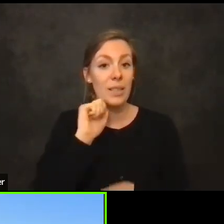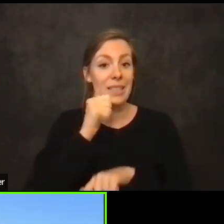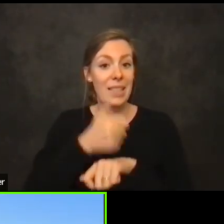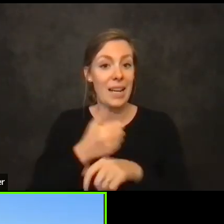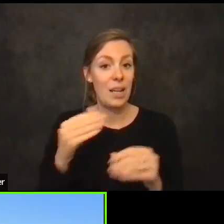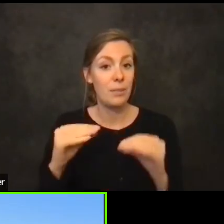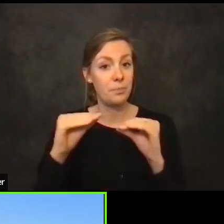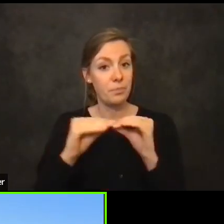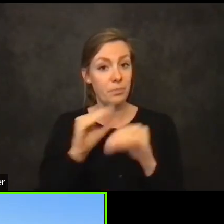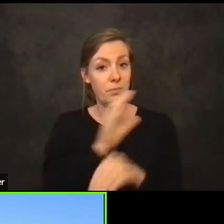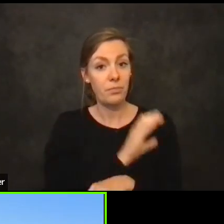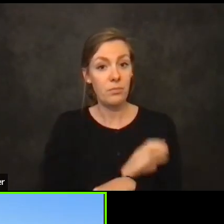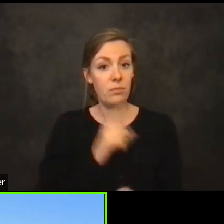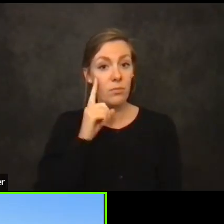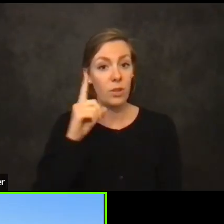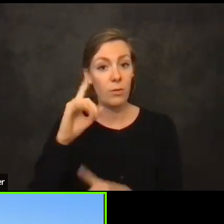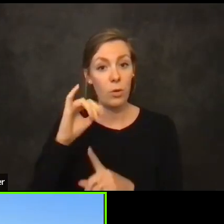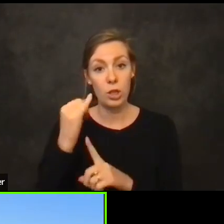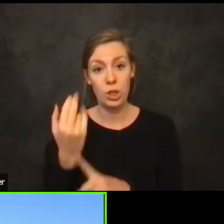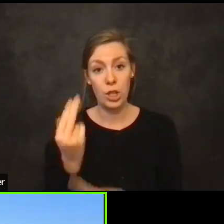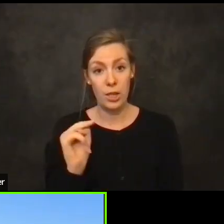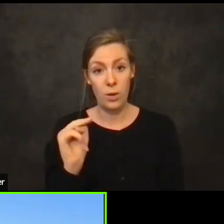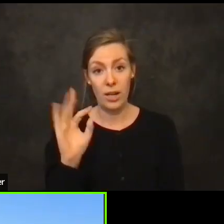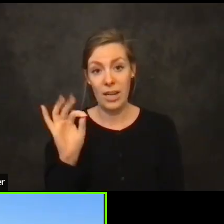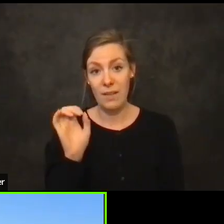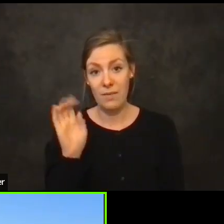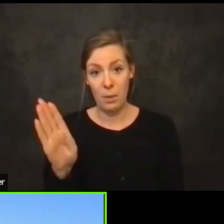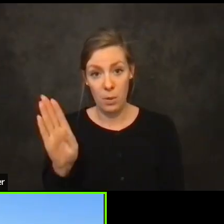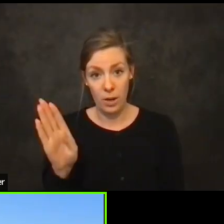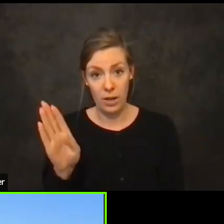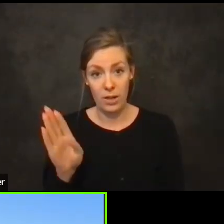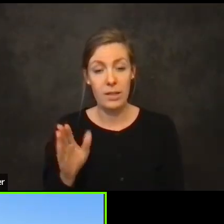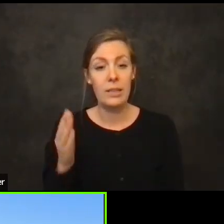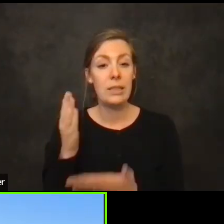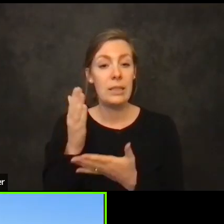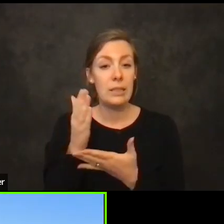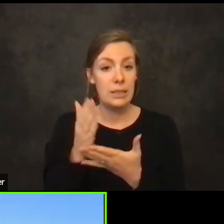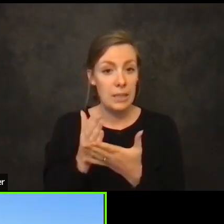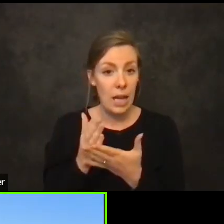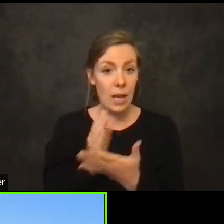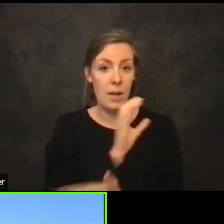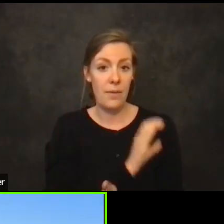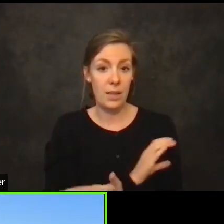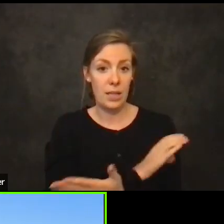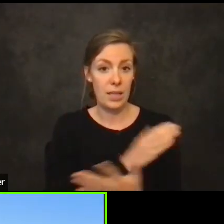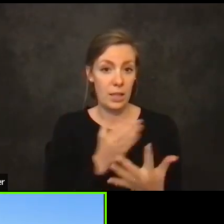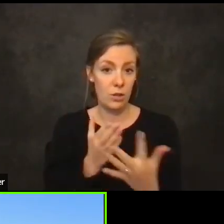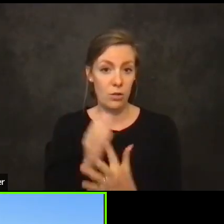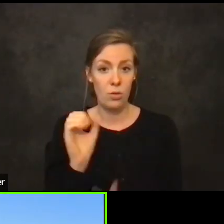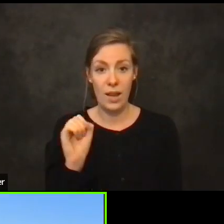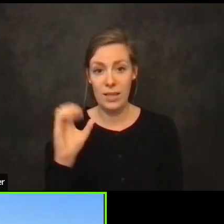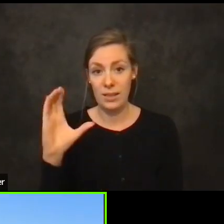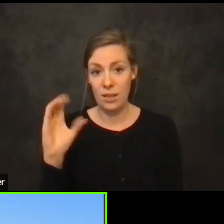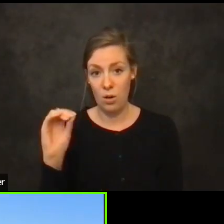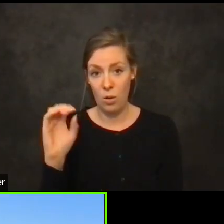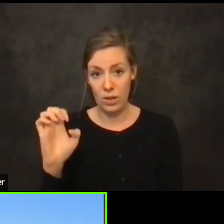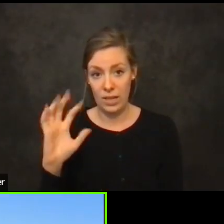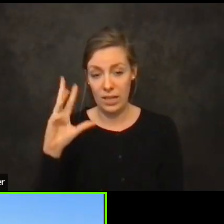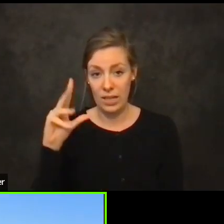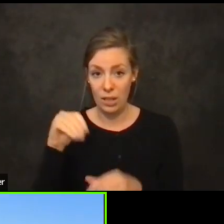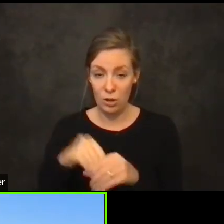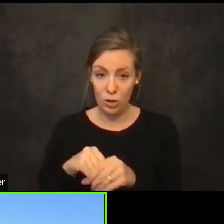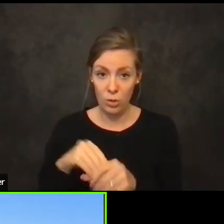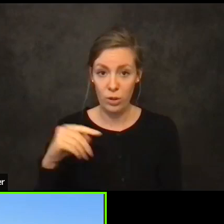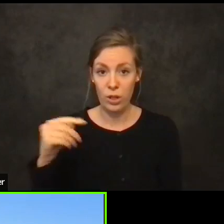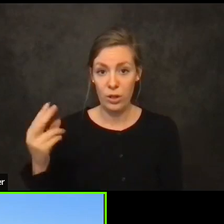during the months of January and February. Some of the upcoming clinics through Sonoma County Office of Education include Thursday